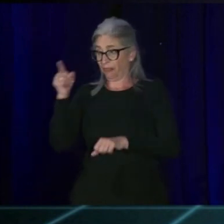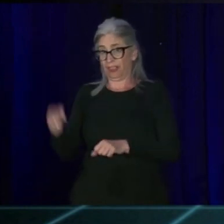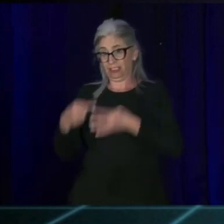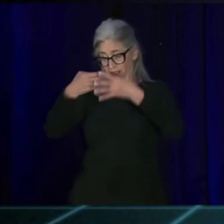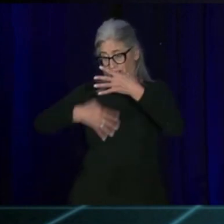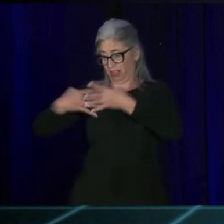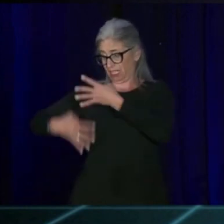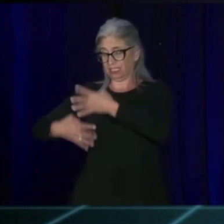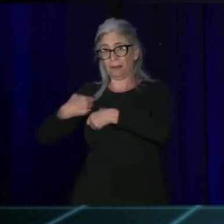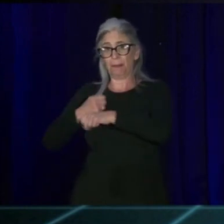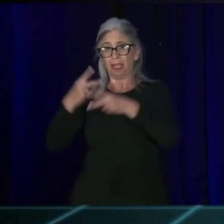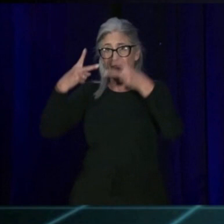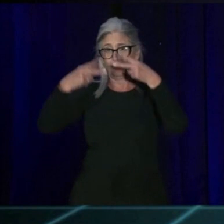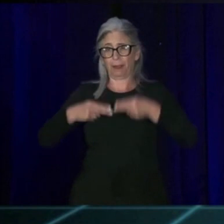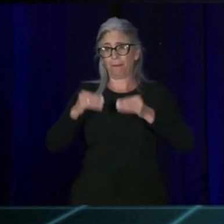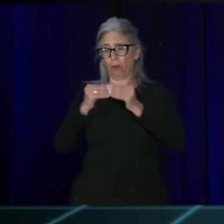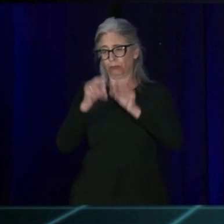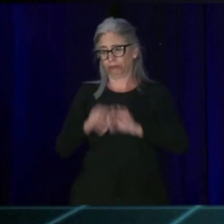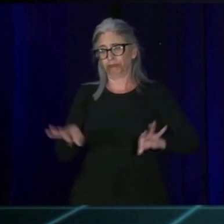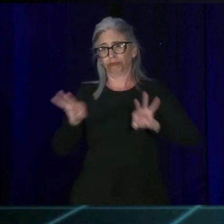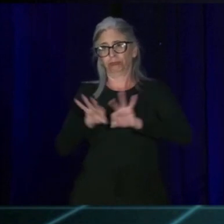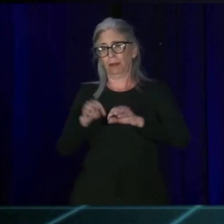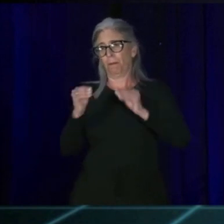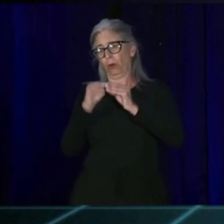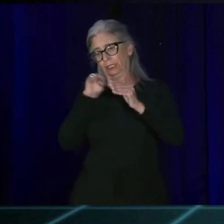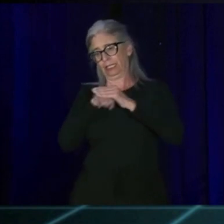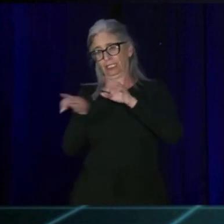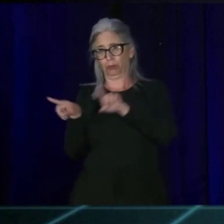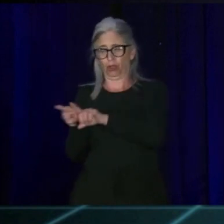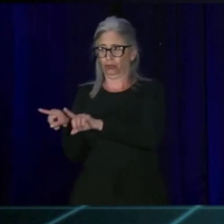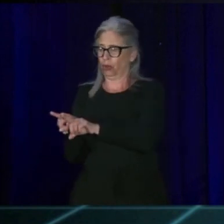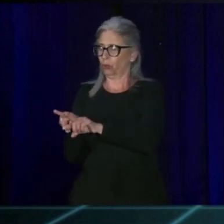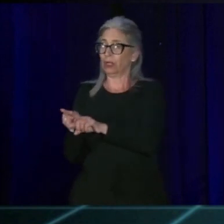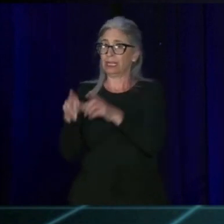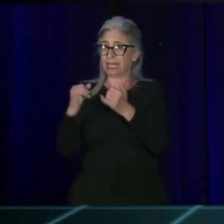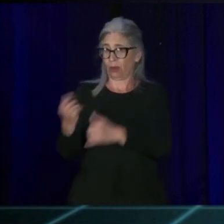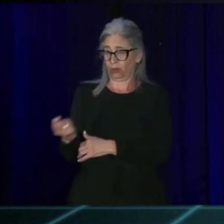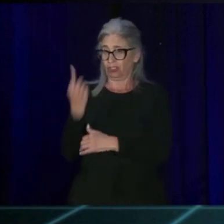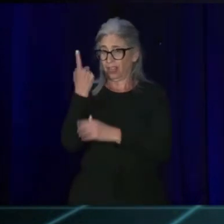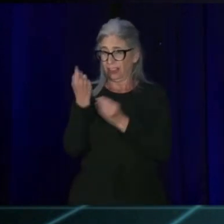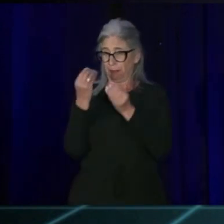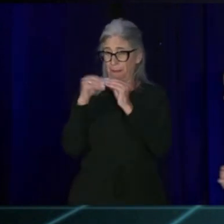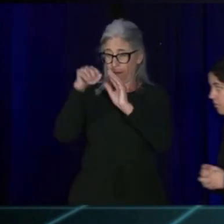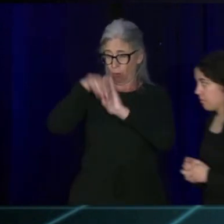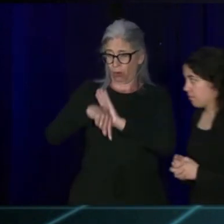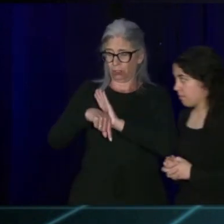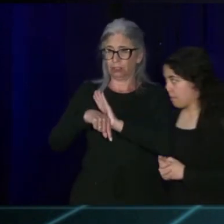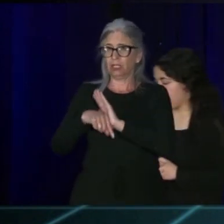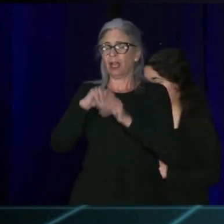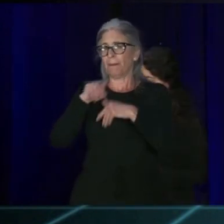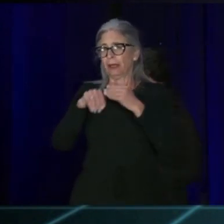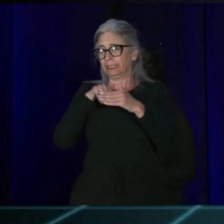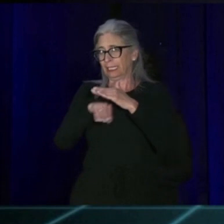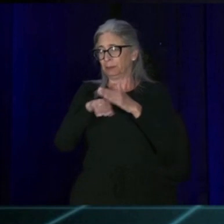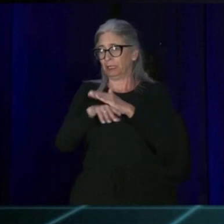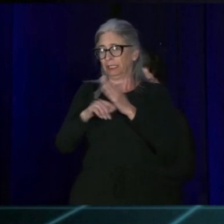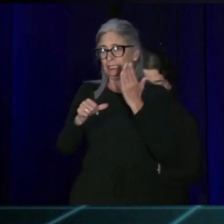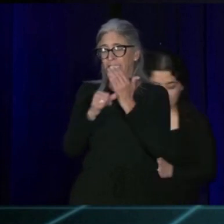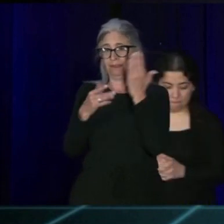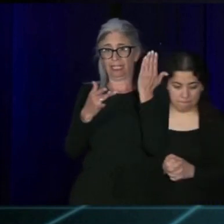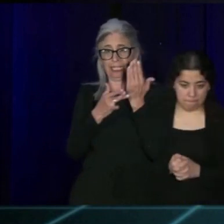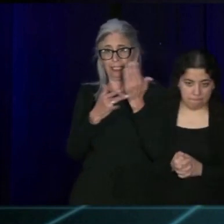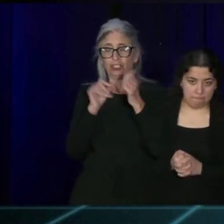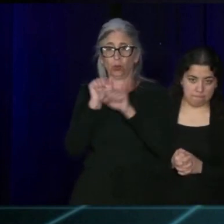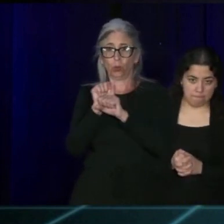more meaningful and more accessible. Now that we understood a little bit more how accessibility and assistive technology works in the context of